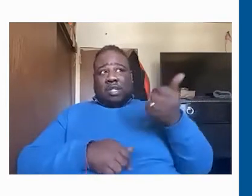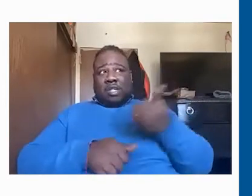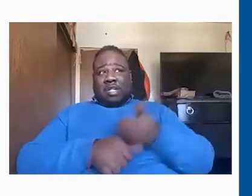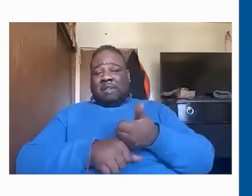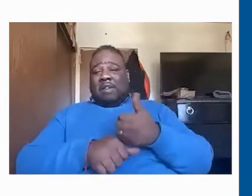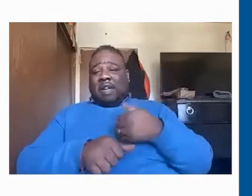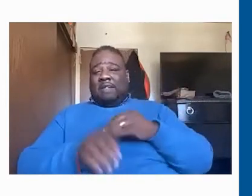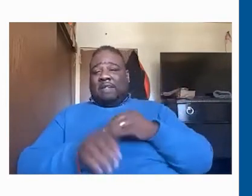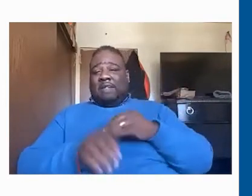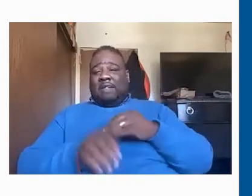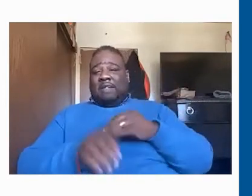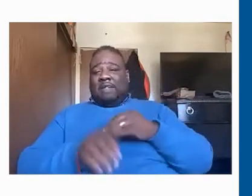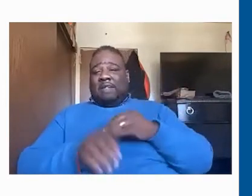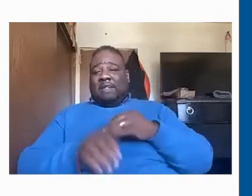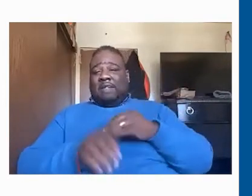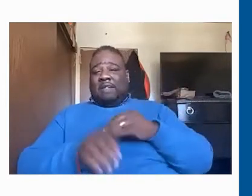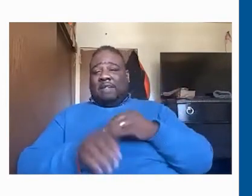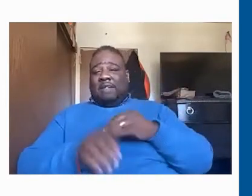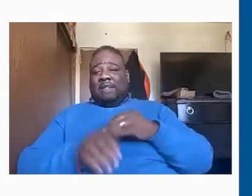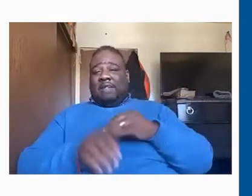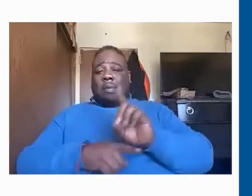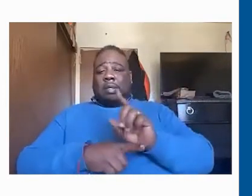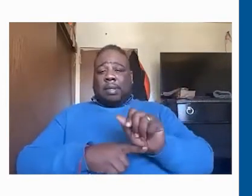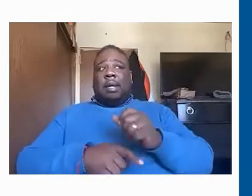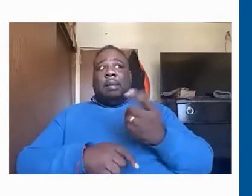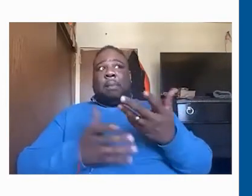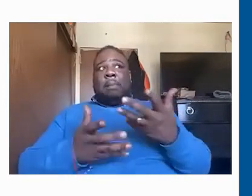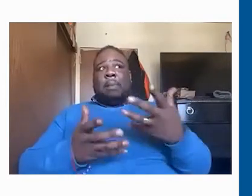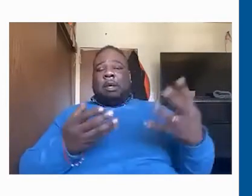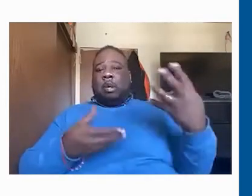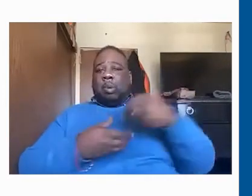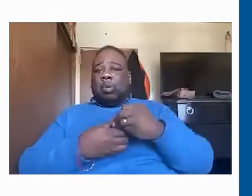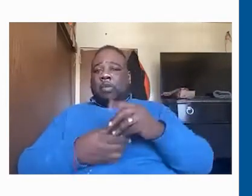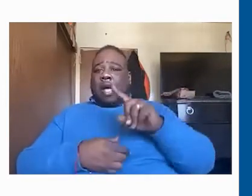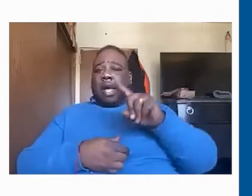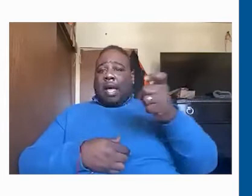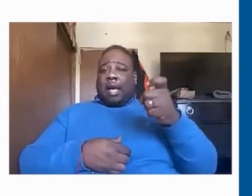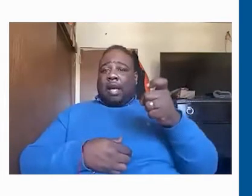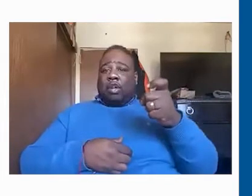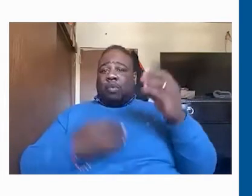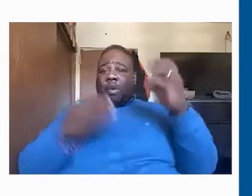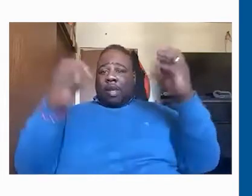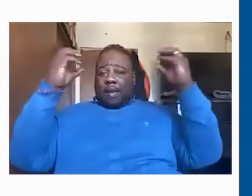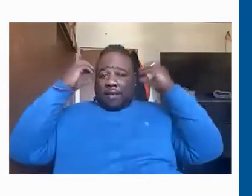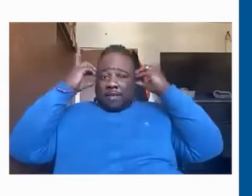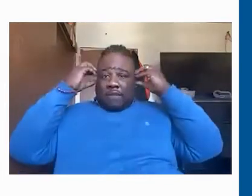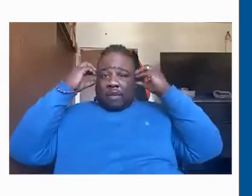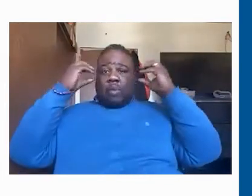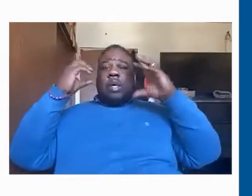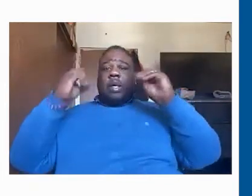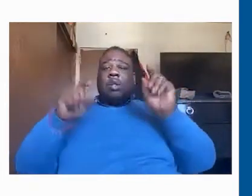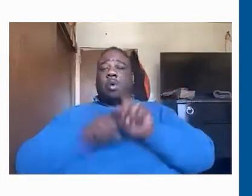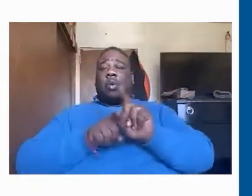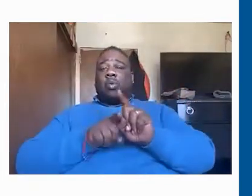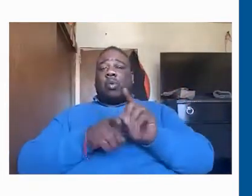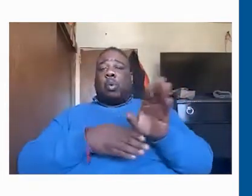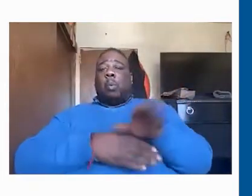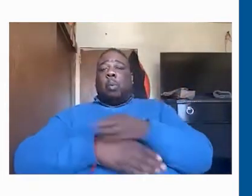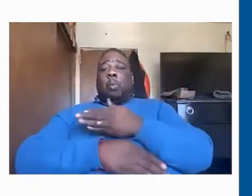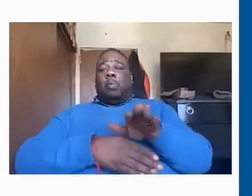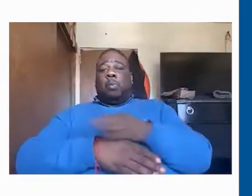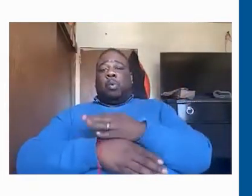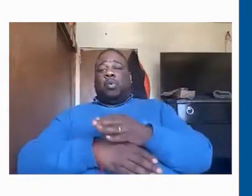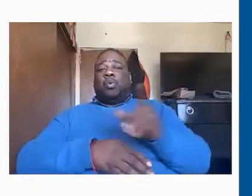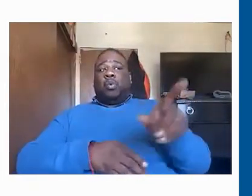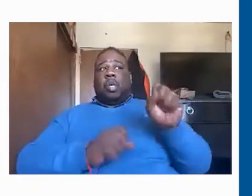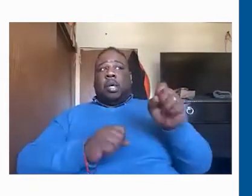extra a pair of headphones and also music to keep calm during an emergency. Like I mentioned before too, in the shelters